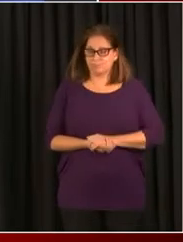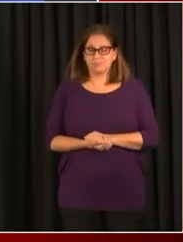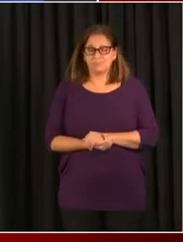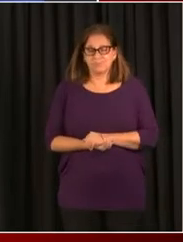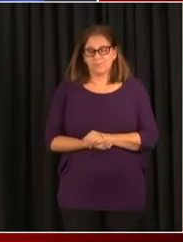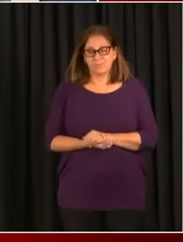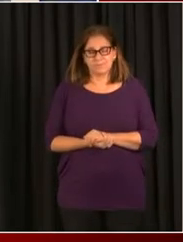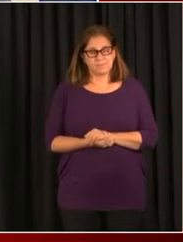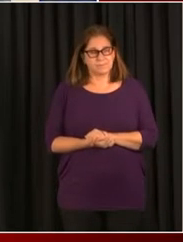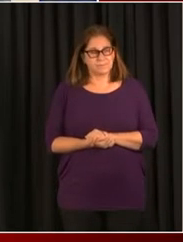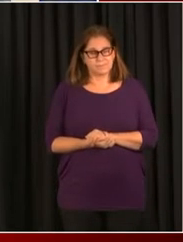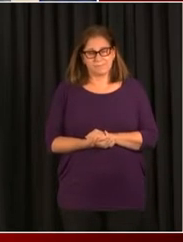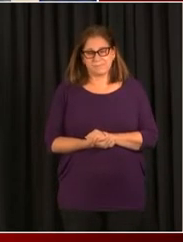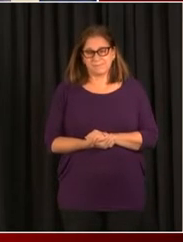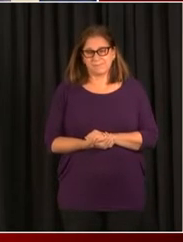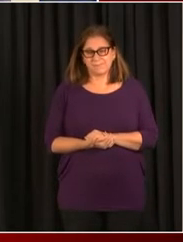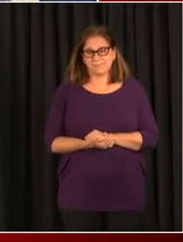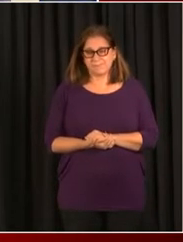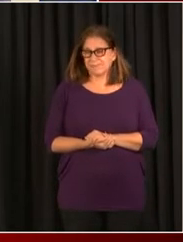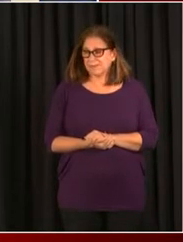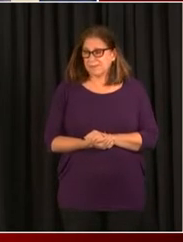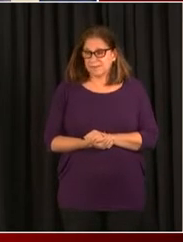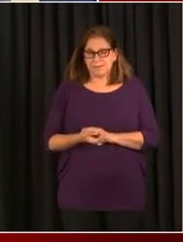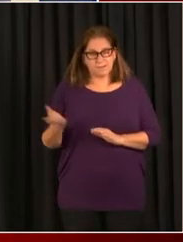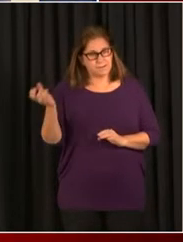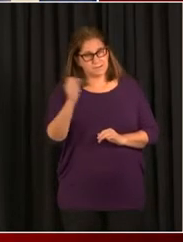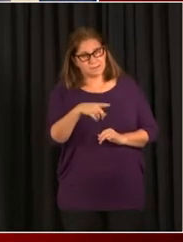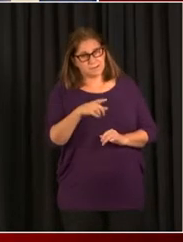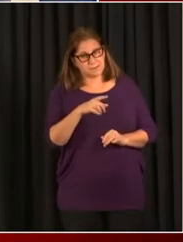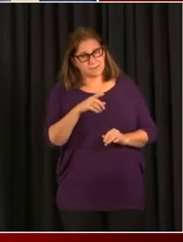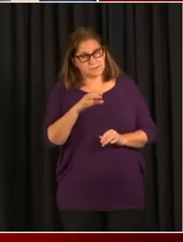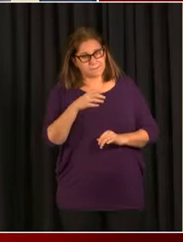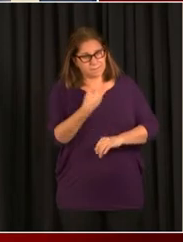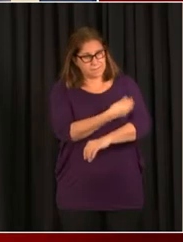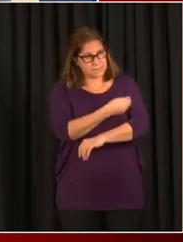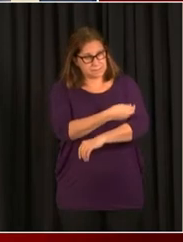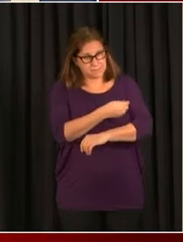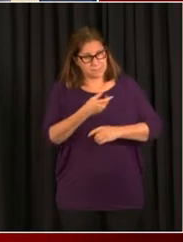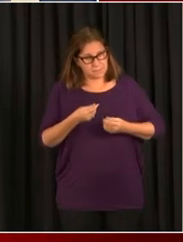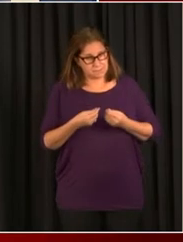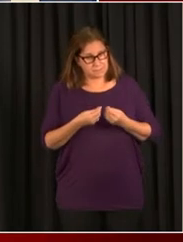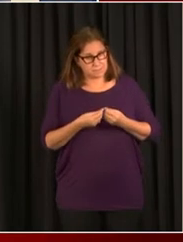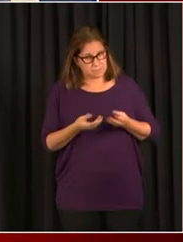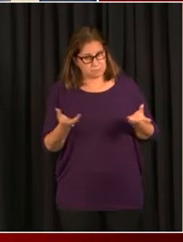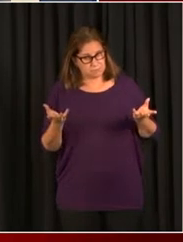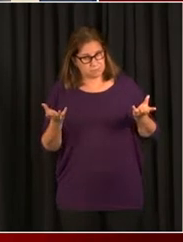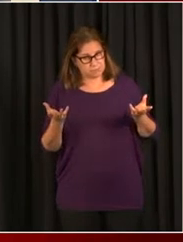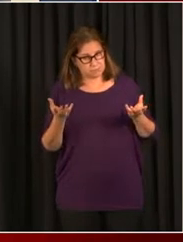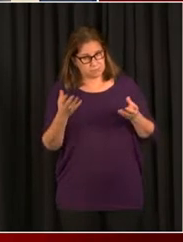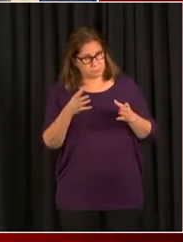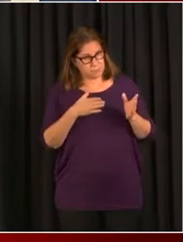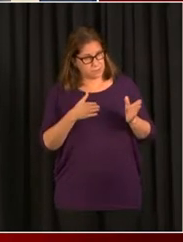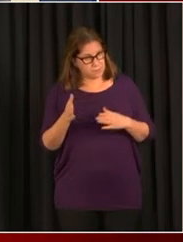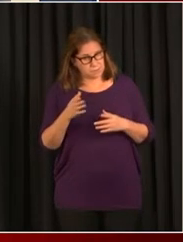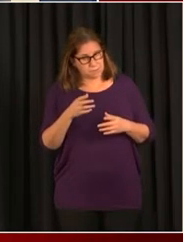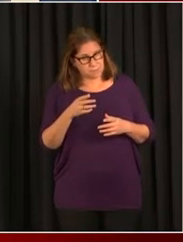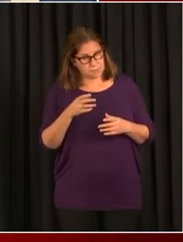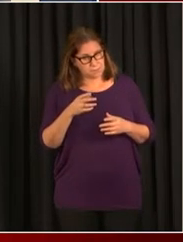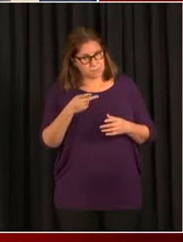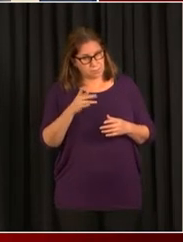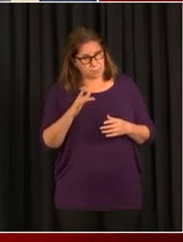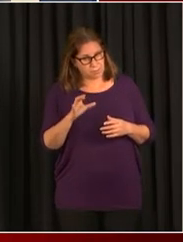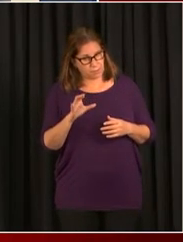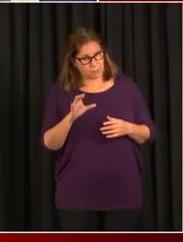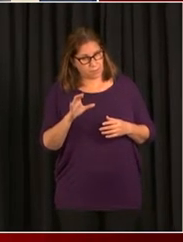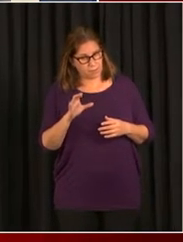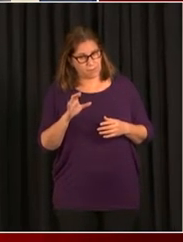Regarding vaccines, both Maryland and Virginia have publicly released their vaccine distribution plans. Is the district going to publicly release its plan?